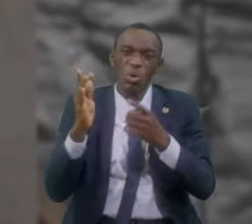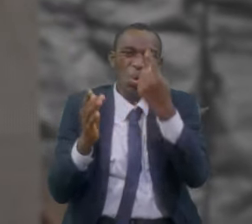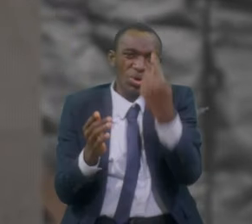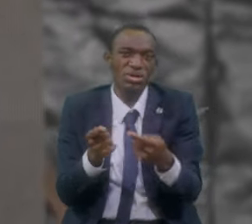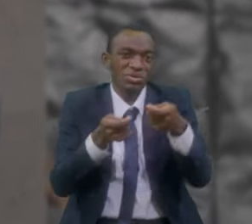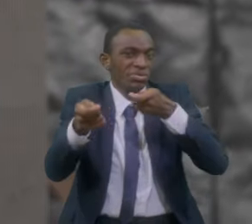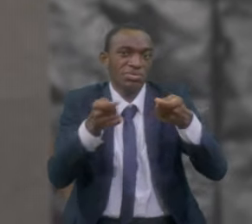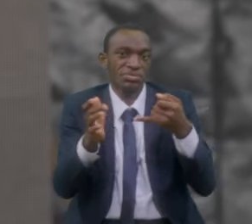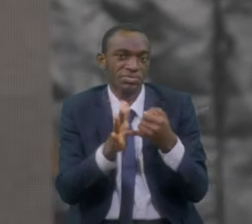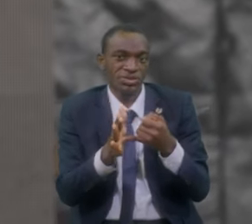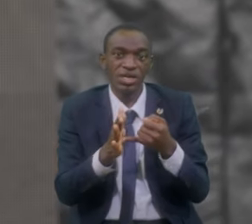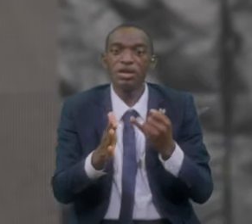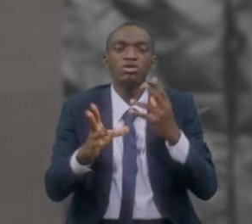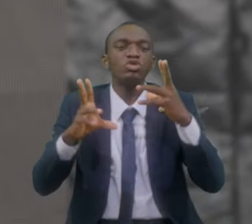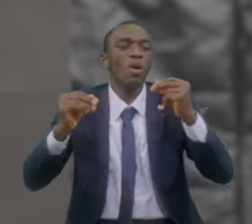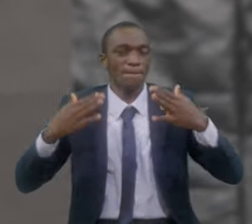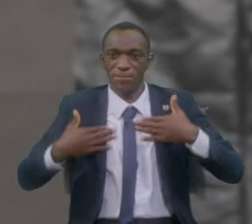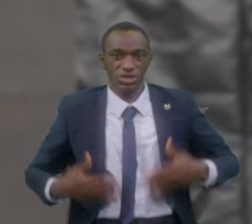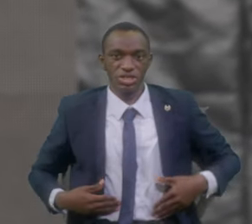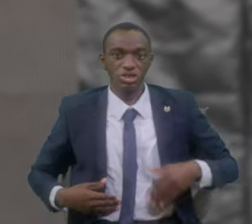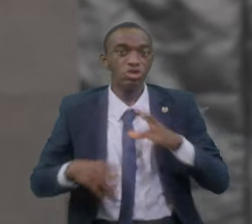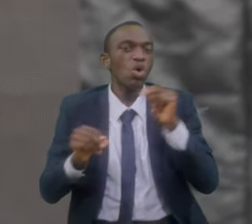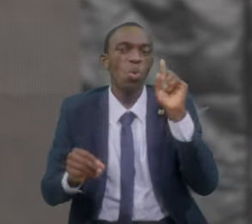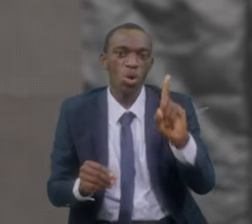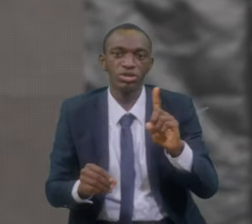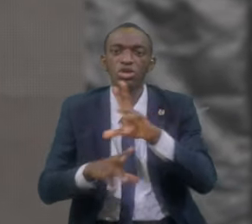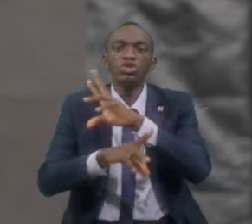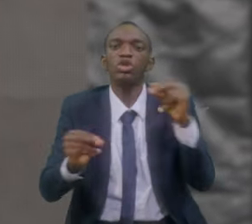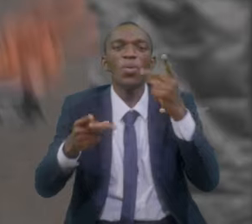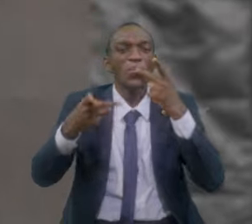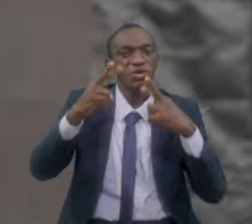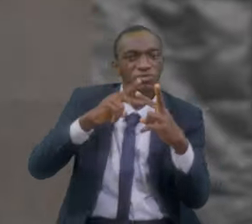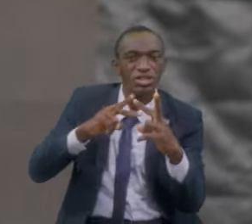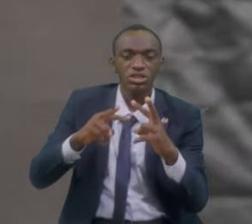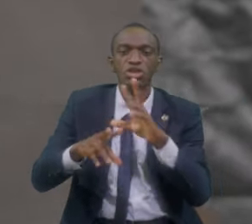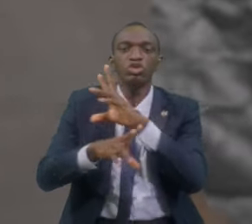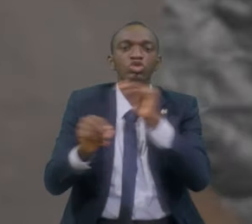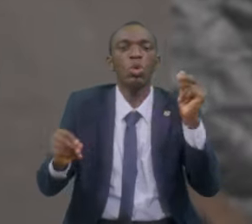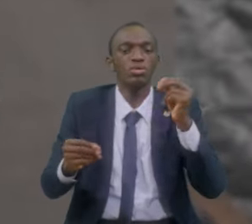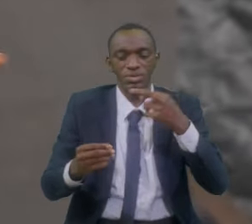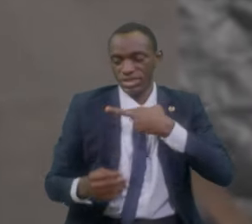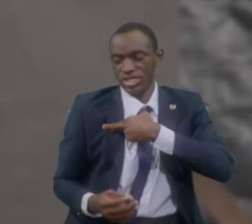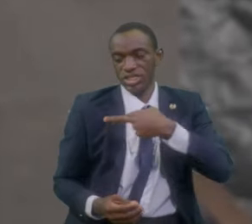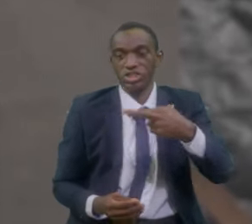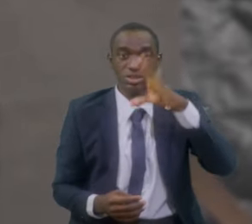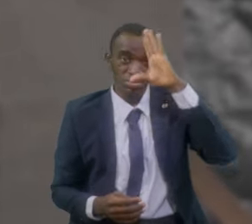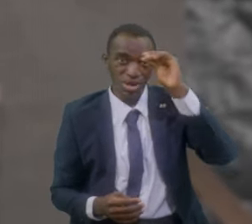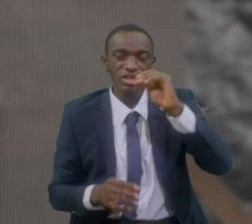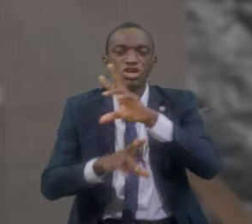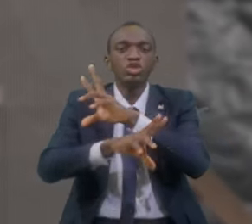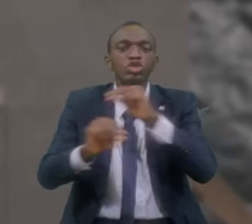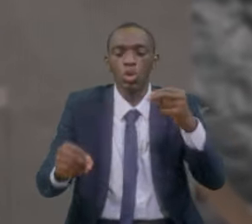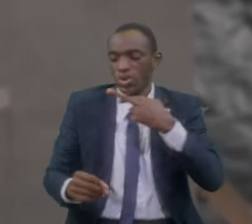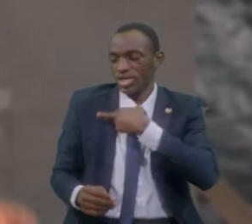nobody, no prophet, no religious man, no religious bell